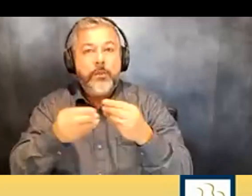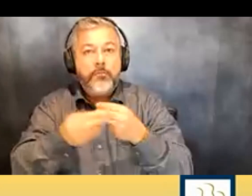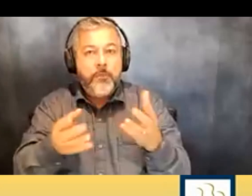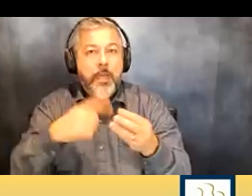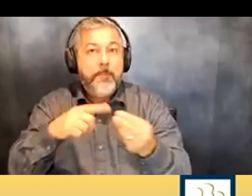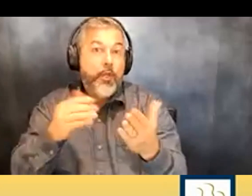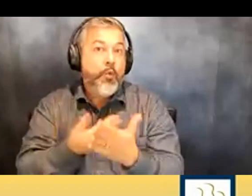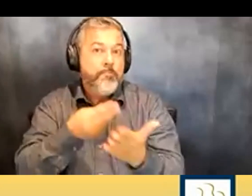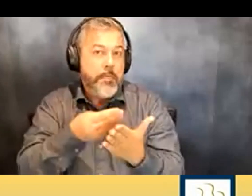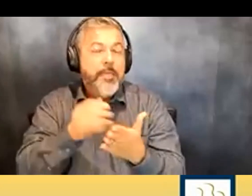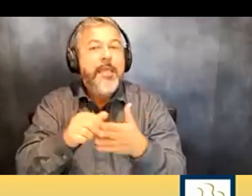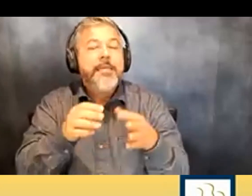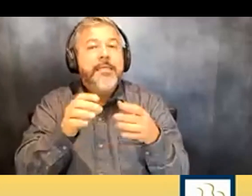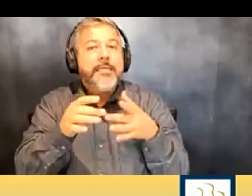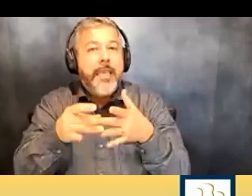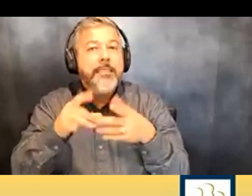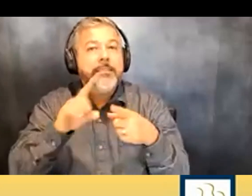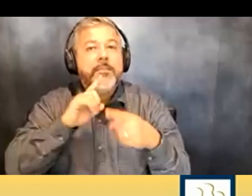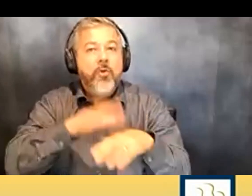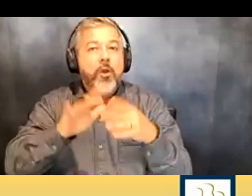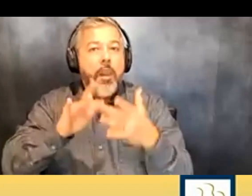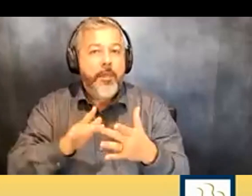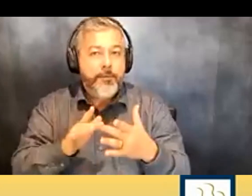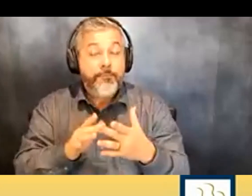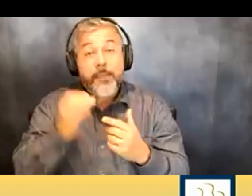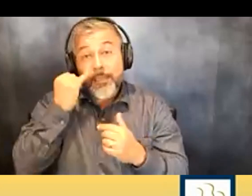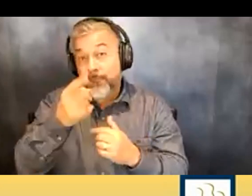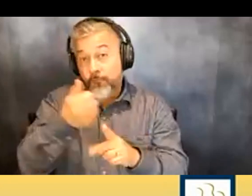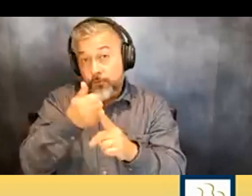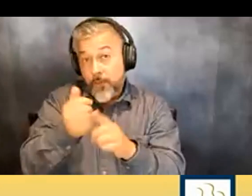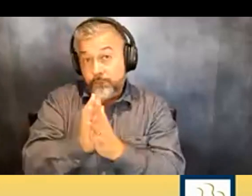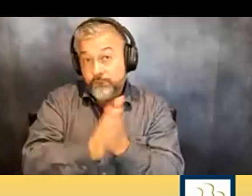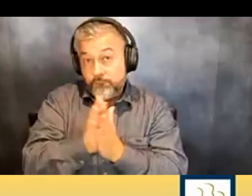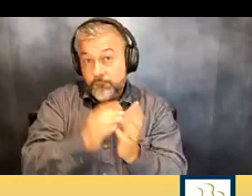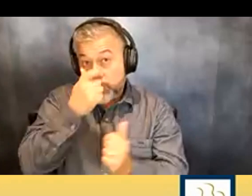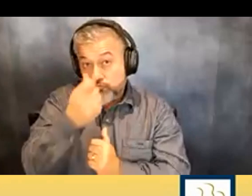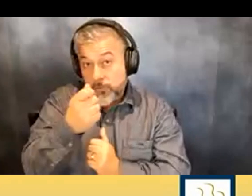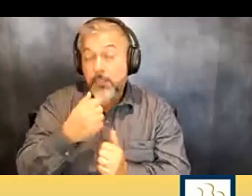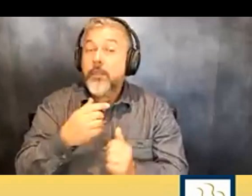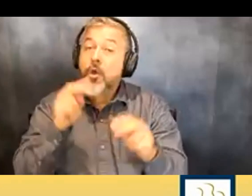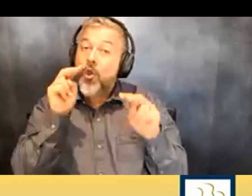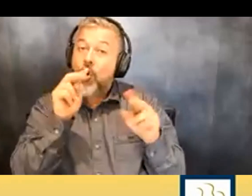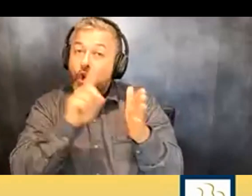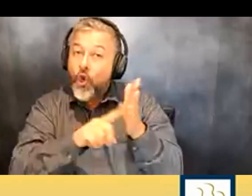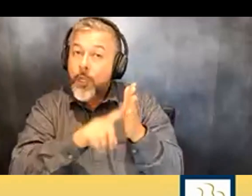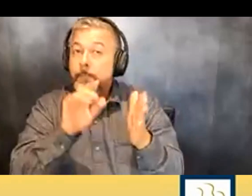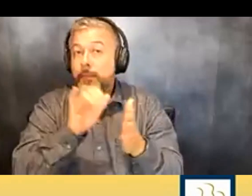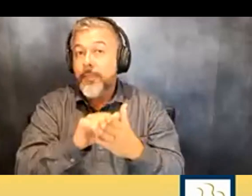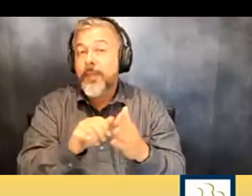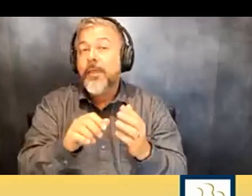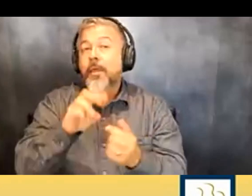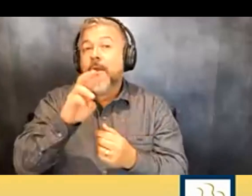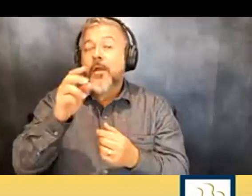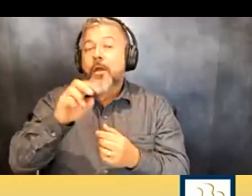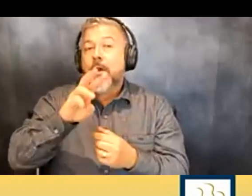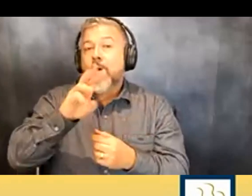online. So, you know, if you're interested, please feel free to look up that welfare director's